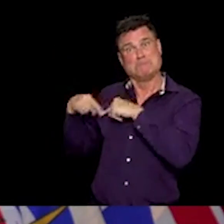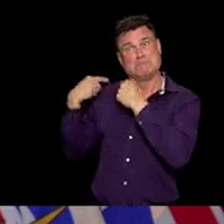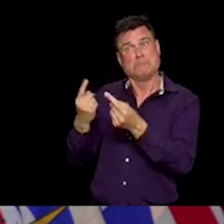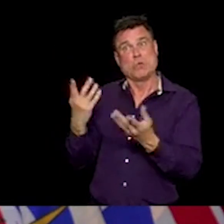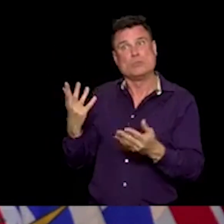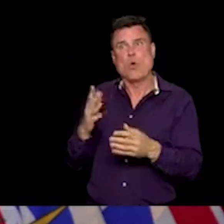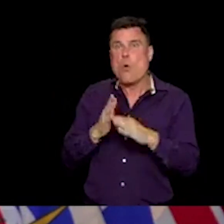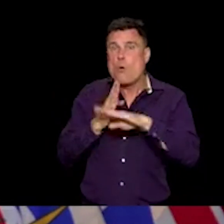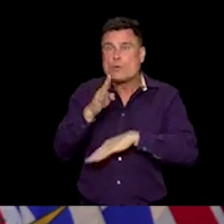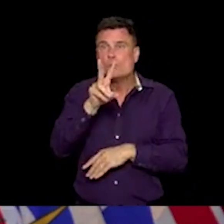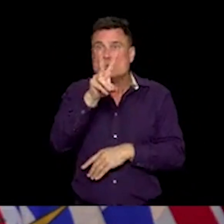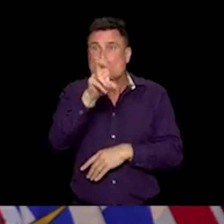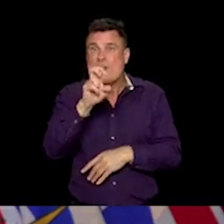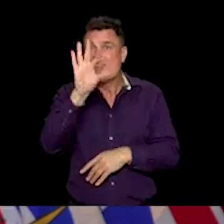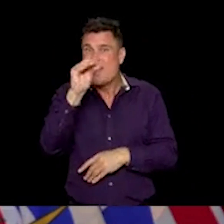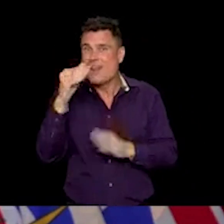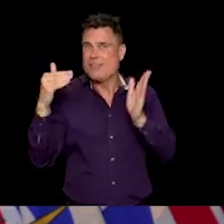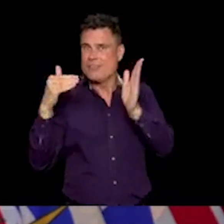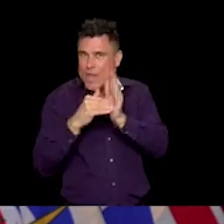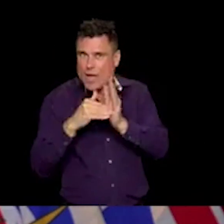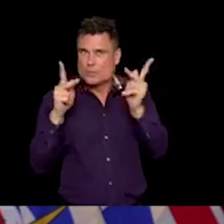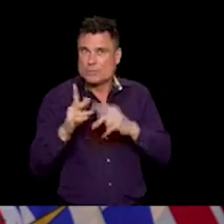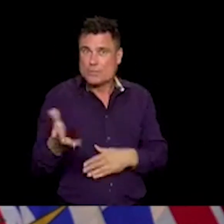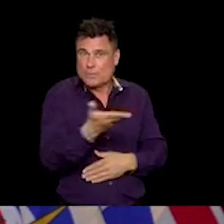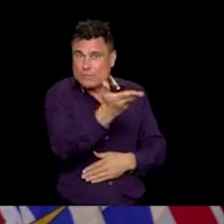need in place in our school settings.